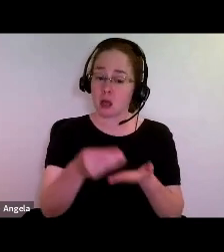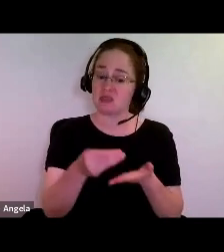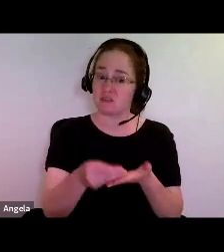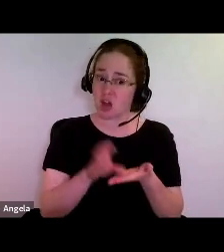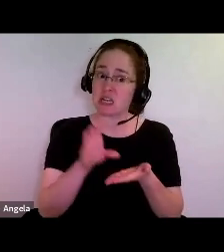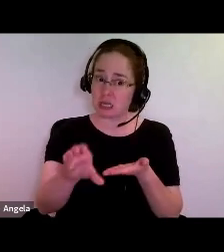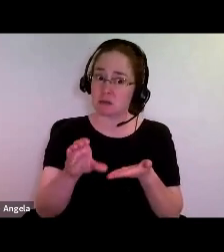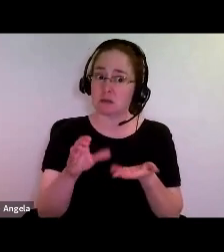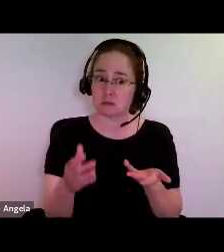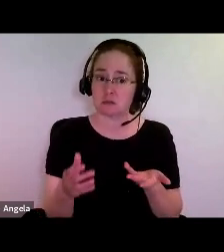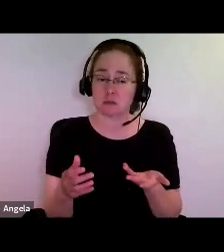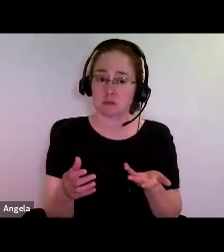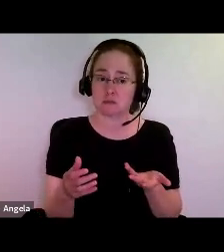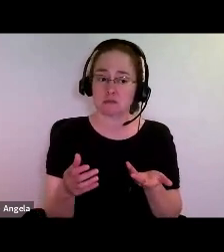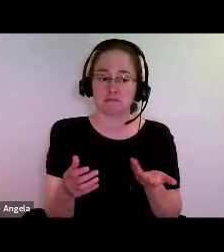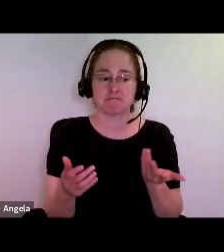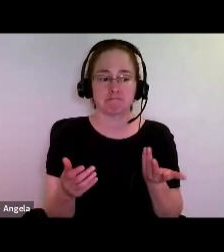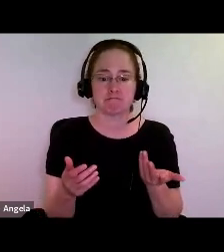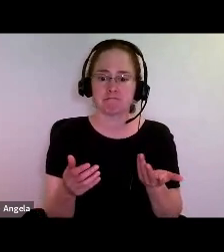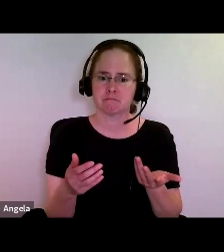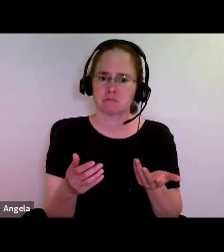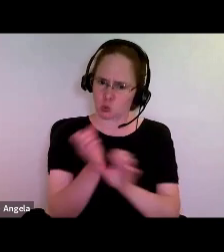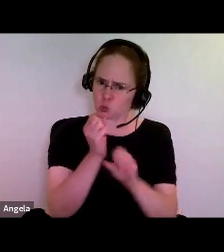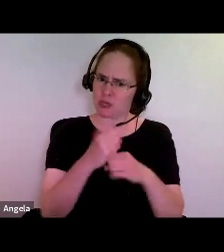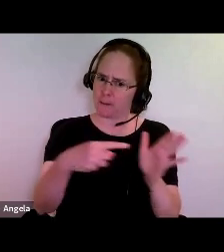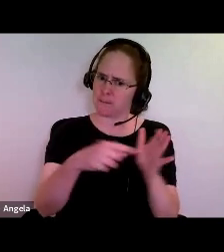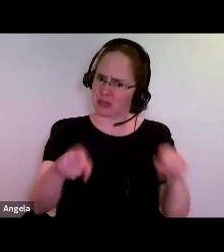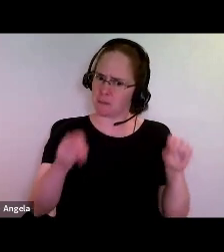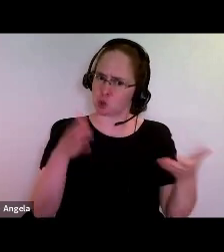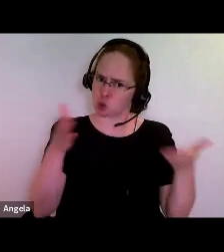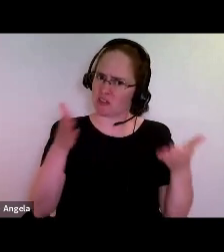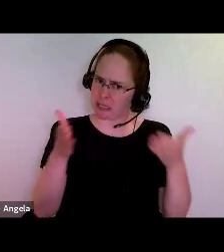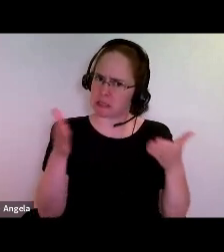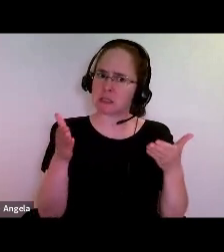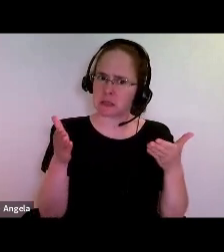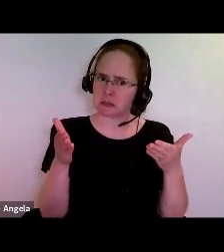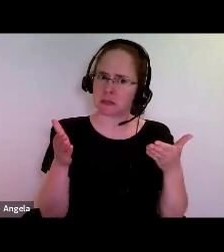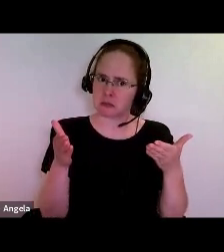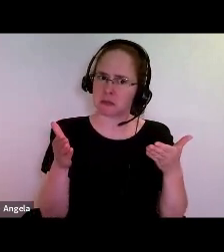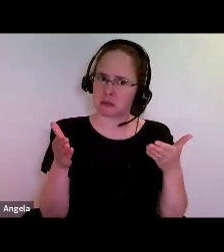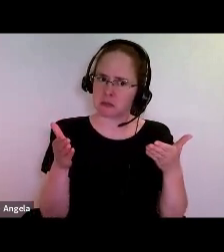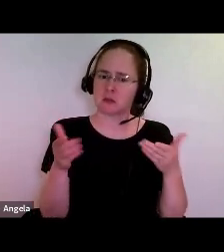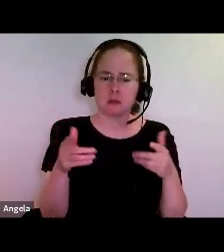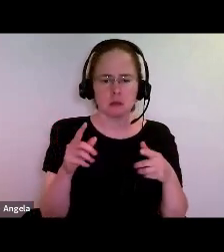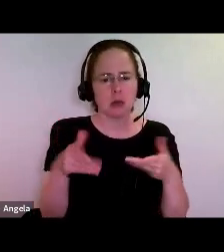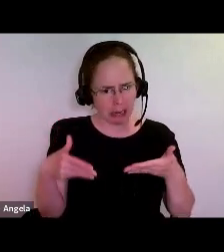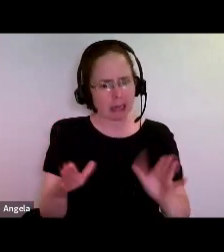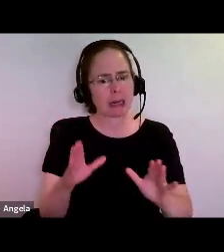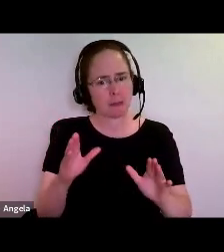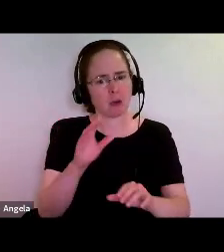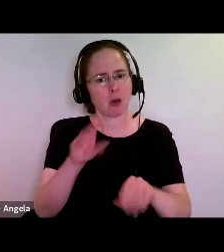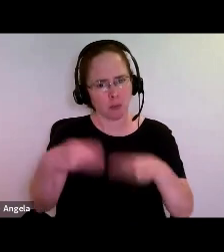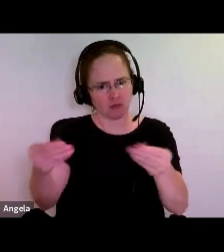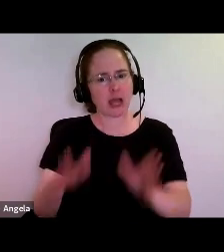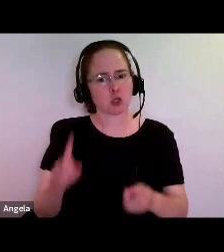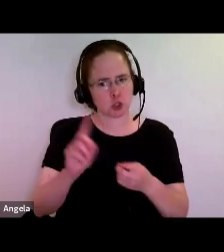this, the being able to create billable services that can enable providers to actually